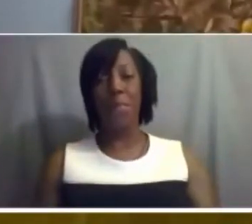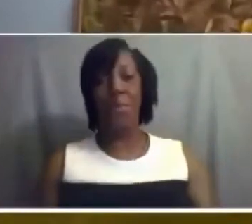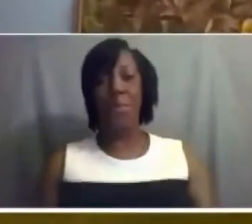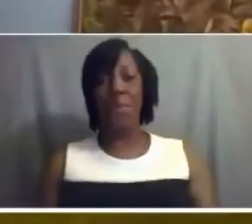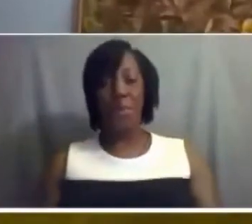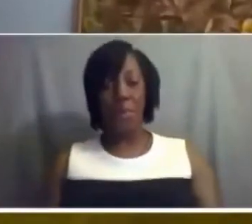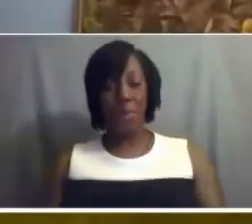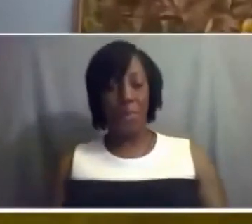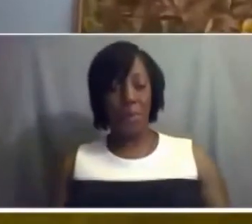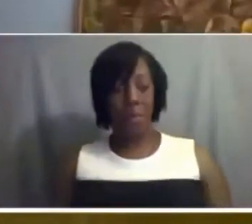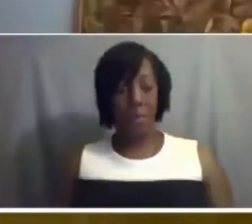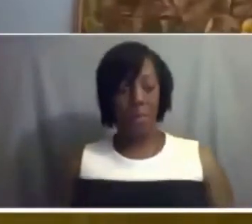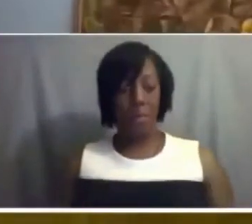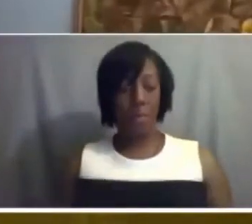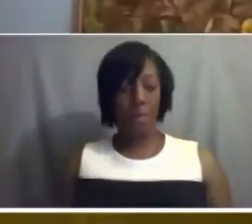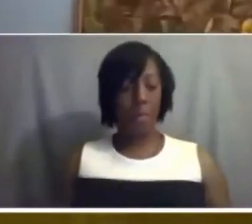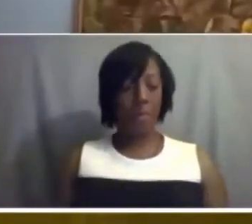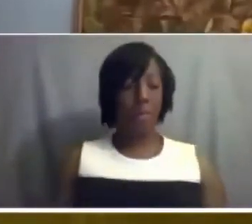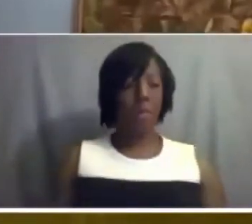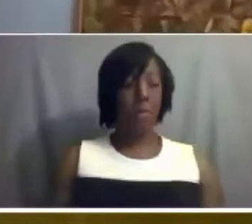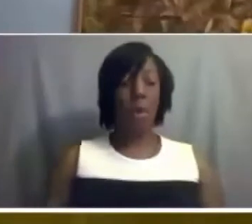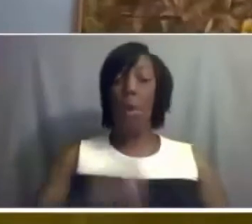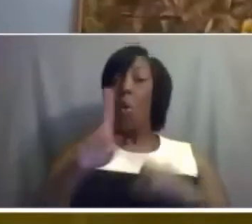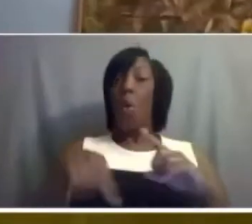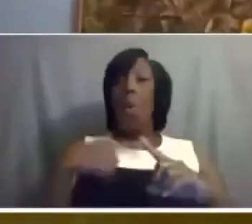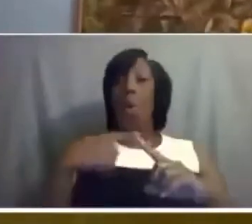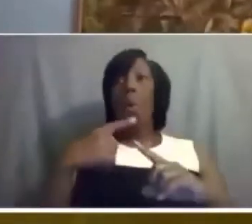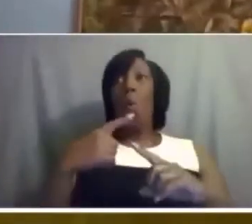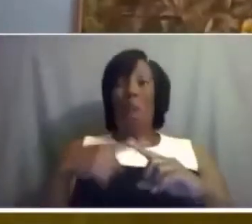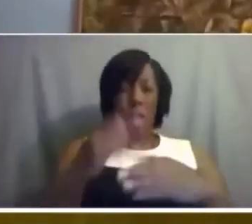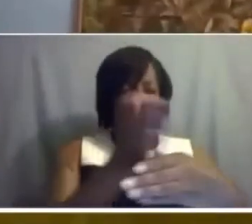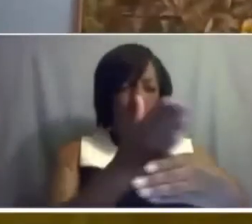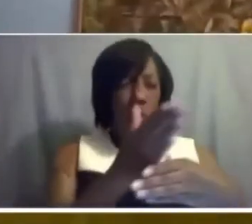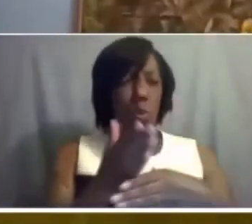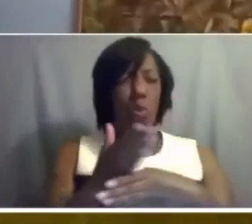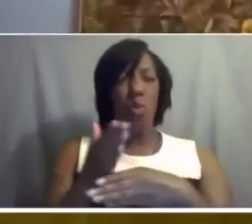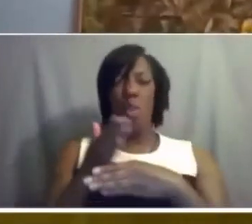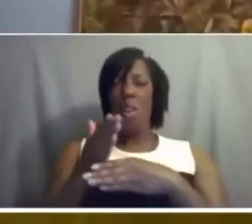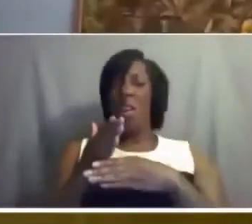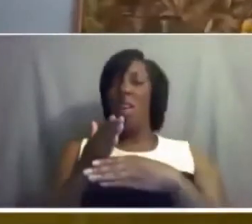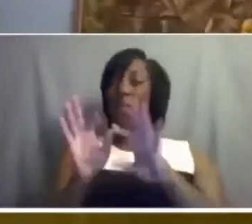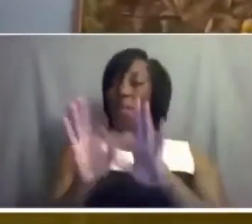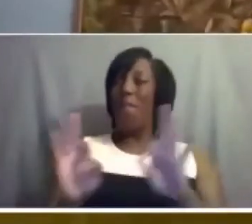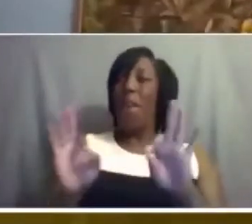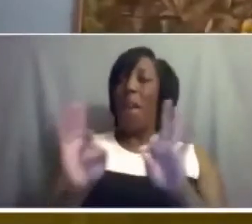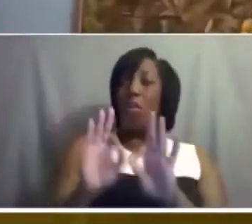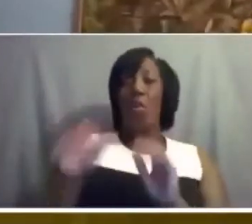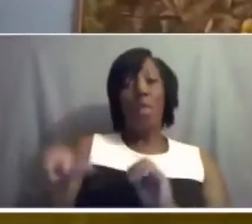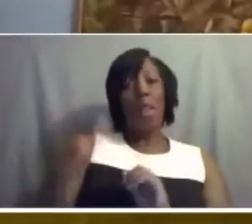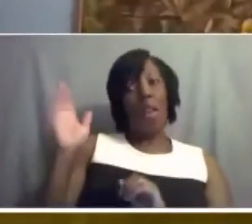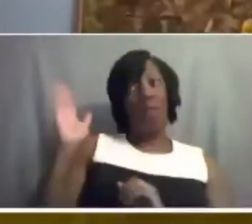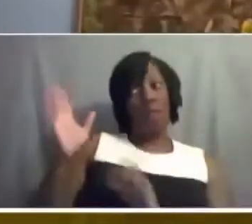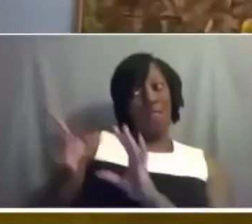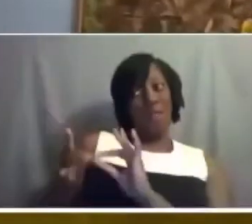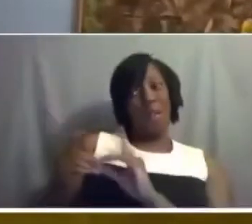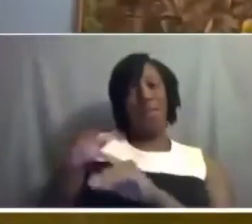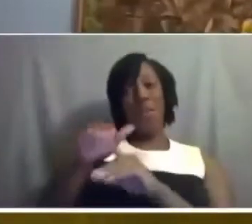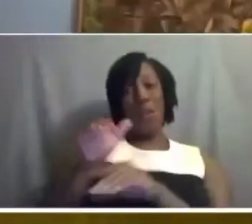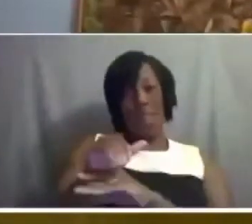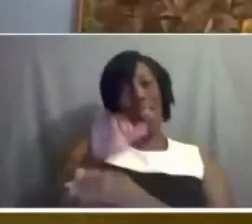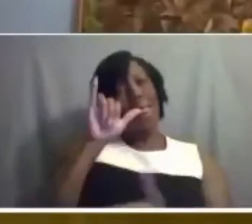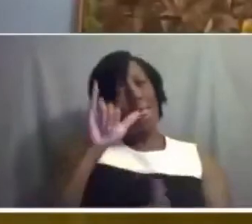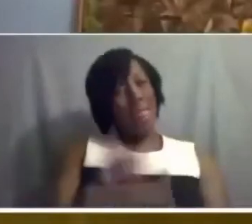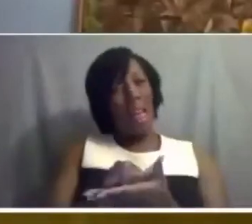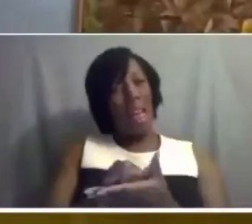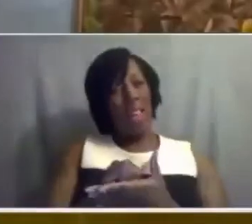even before that. And one that shares all the values that the other speakers have talked about tonight and is at the essence of